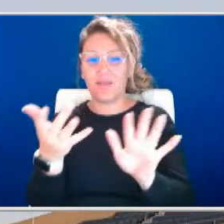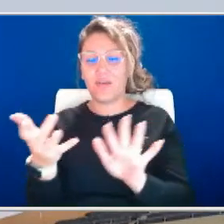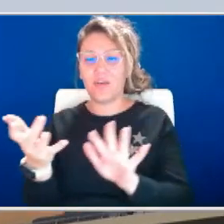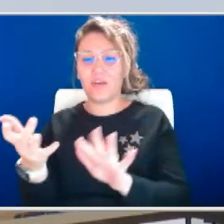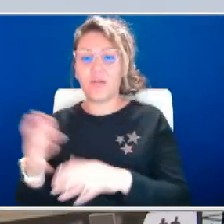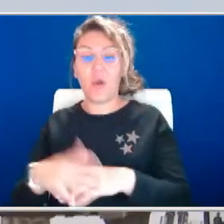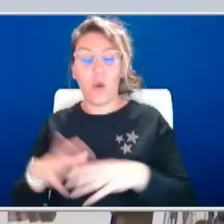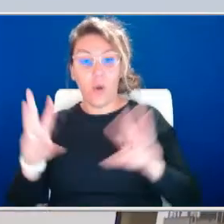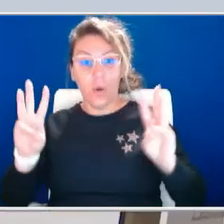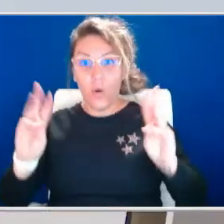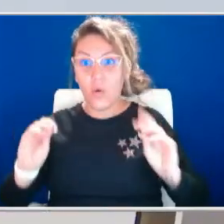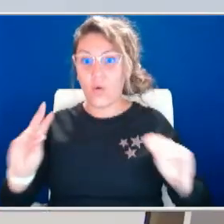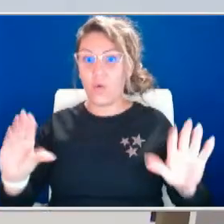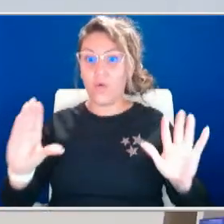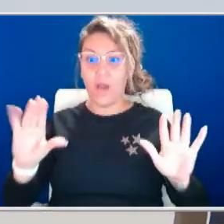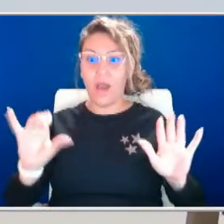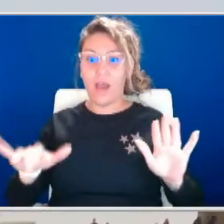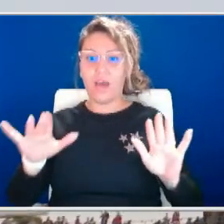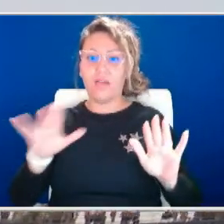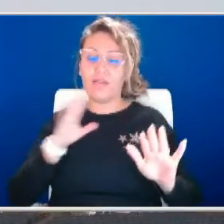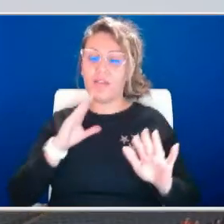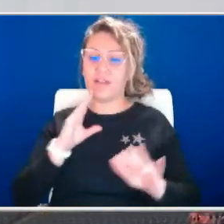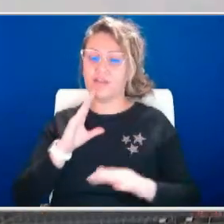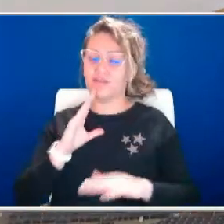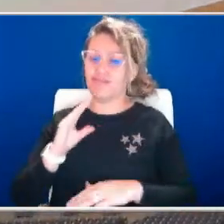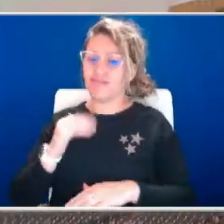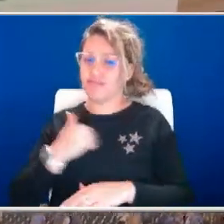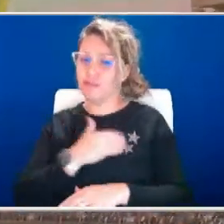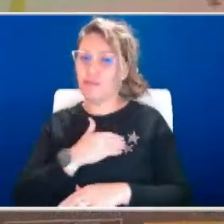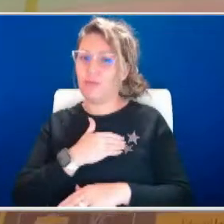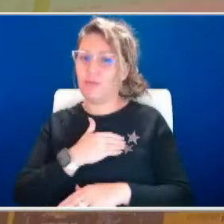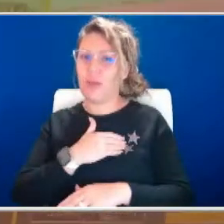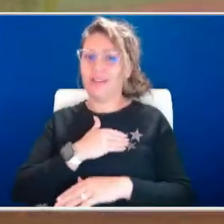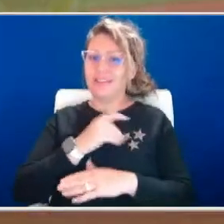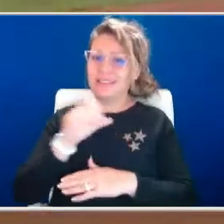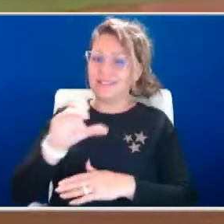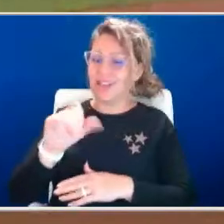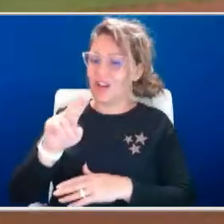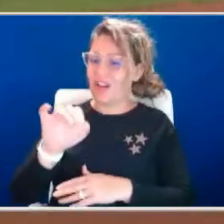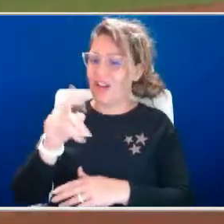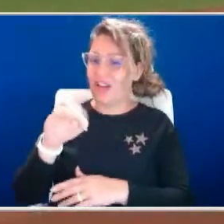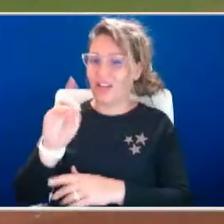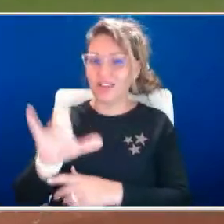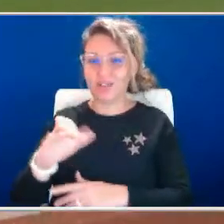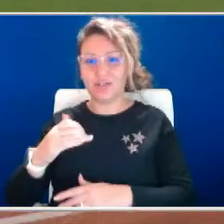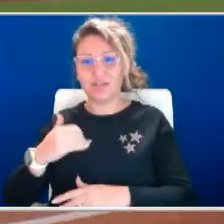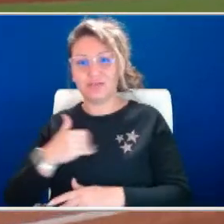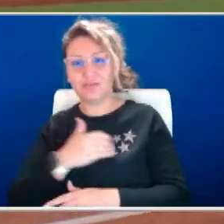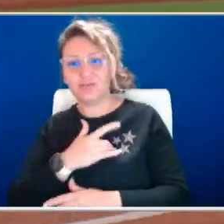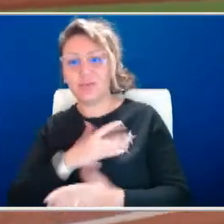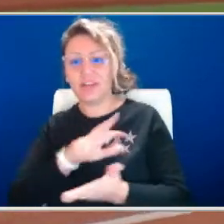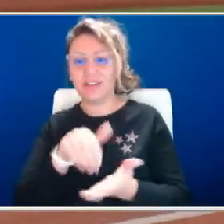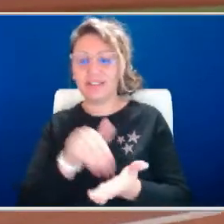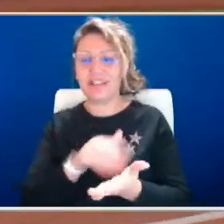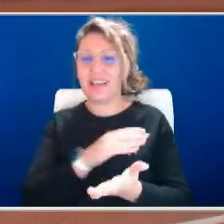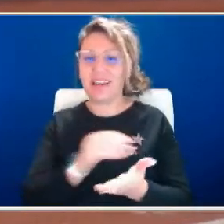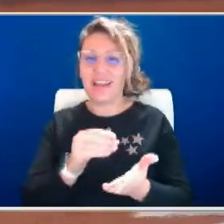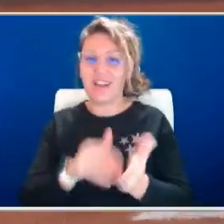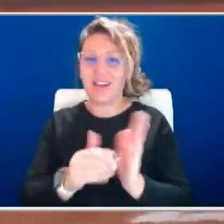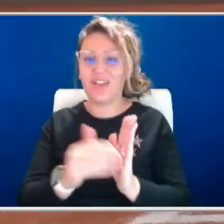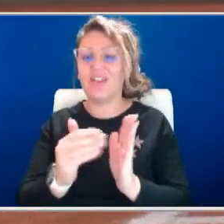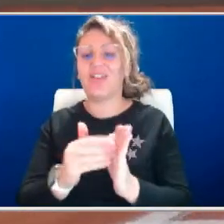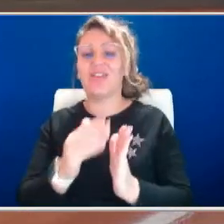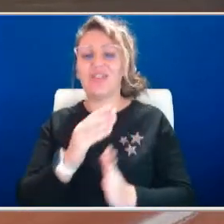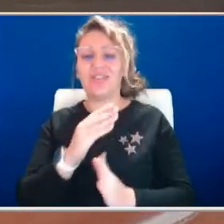Wow, that is Division Chief of Breast Surgical Oncology at the Cancer Center. And of course, a frequent morning medical update guest, Dr. Jamie